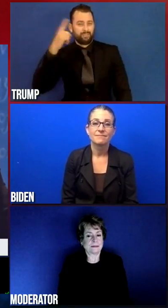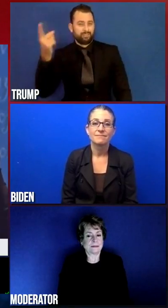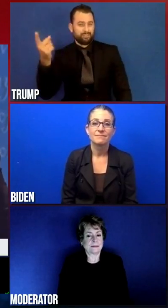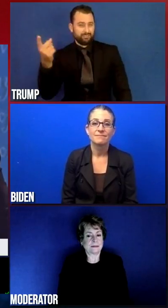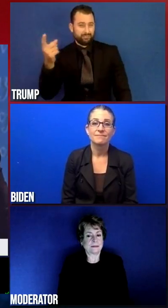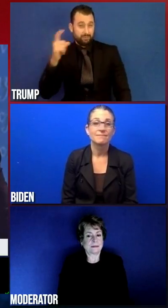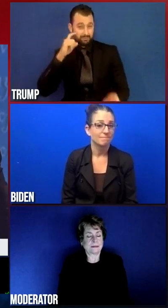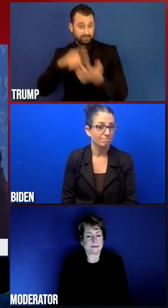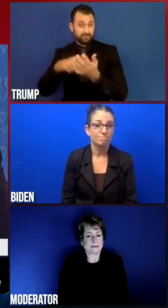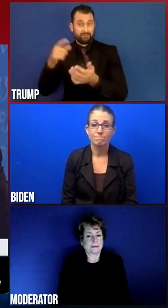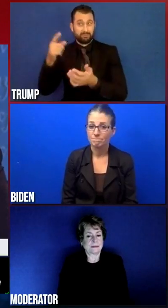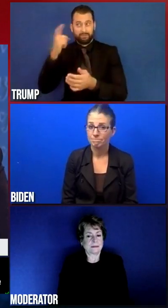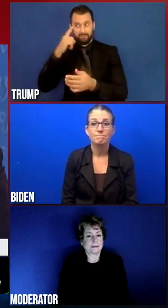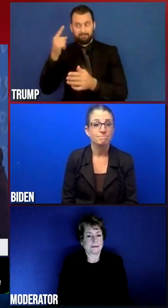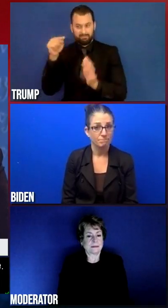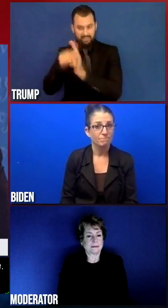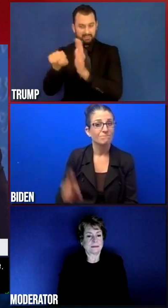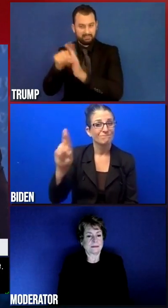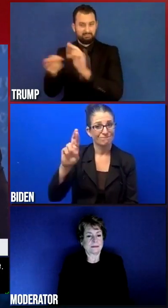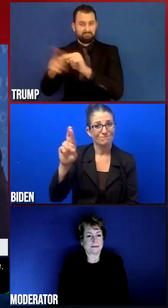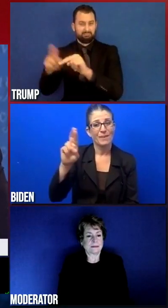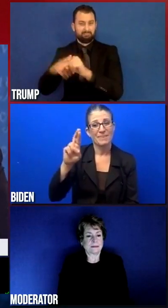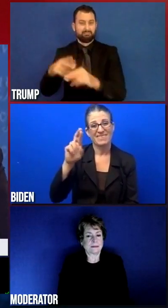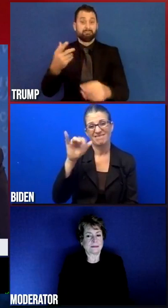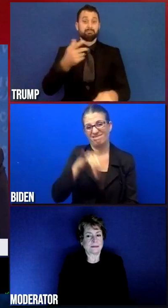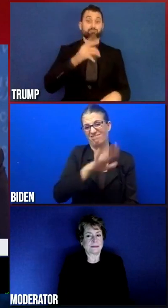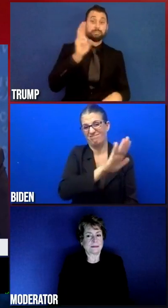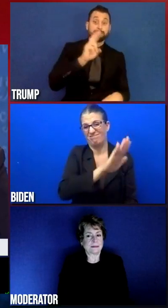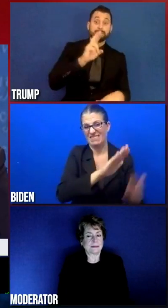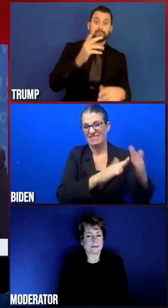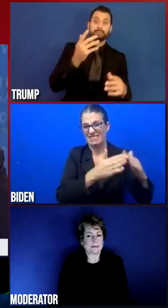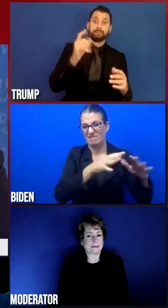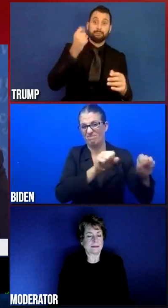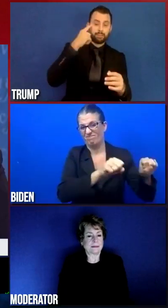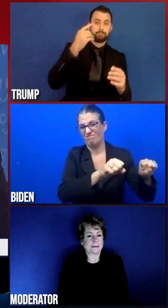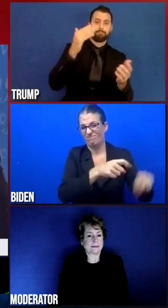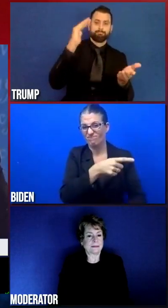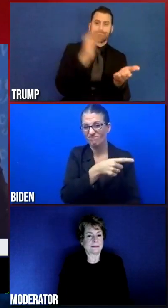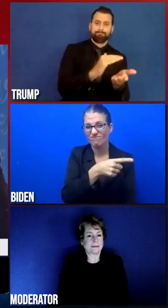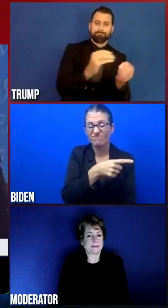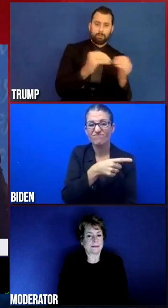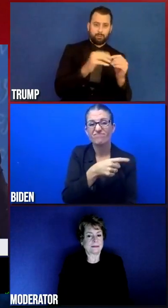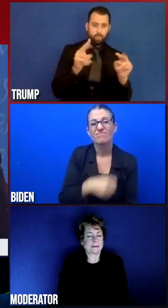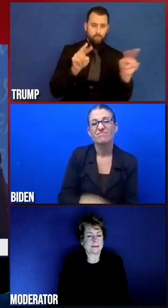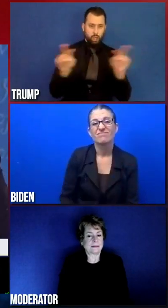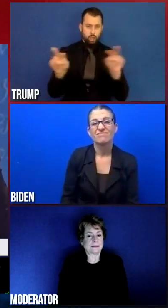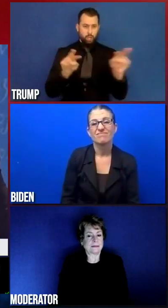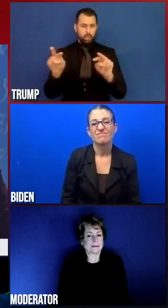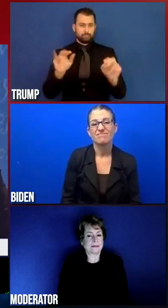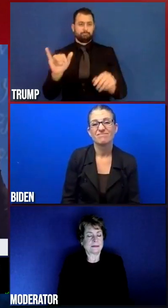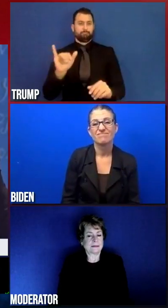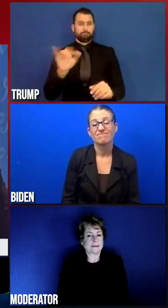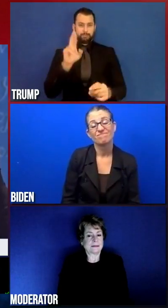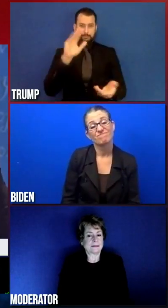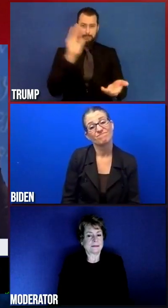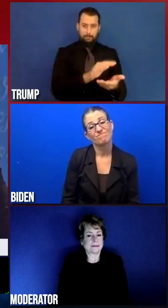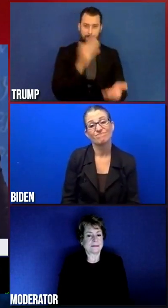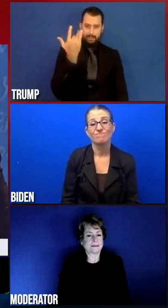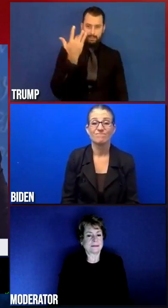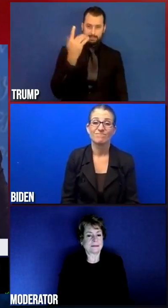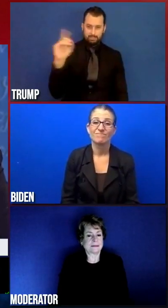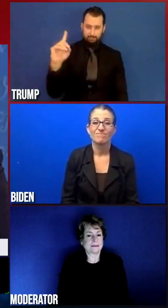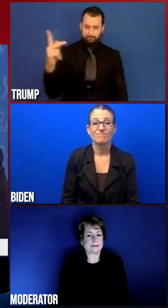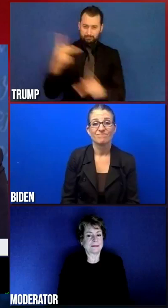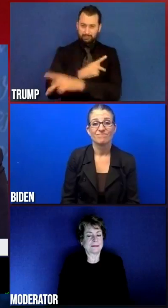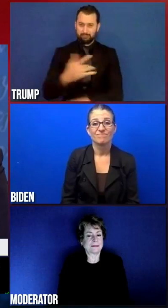he doesn't want to say law and order because he can't, because he'll lose his radical left supporters. And once he does that, it's over with. But if he ever got